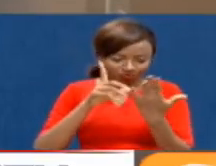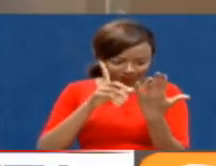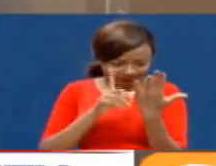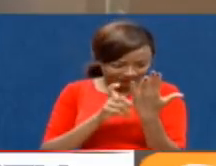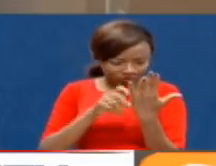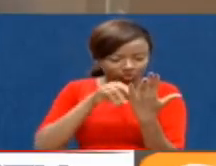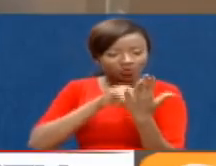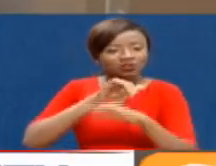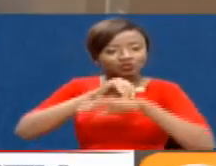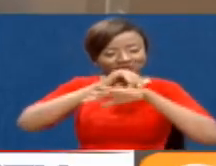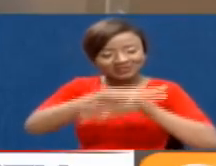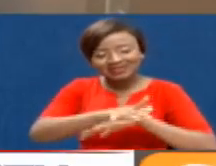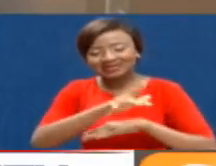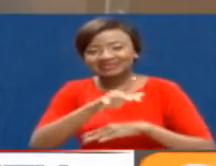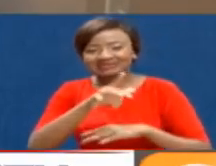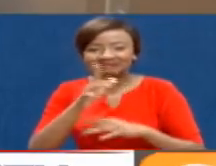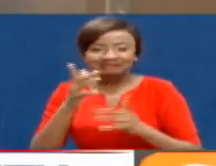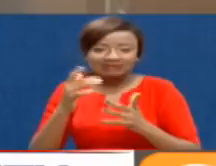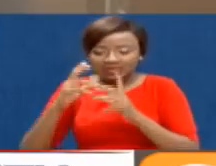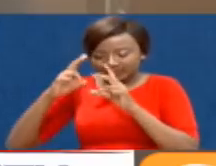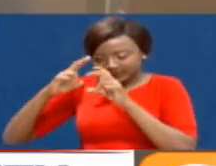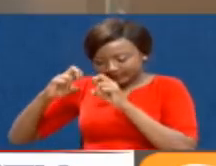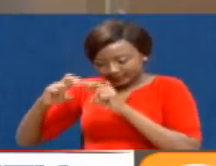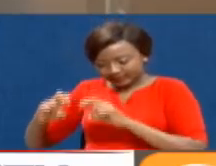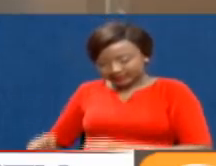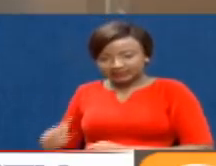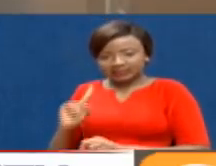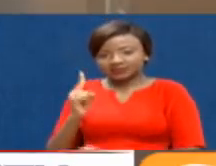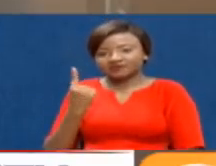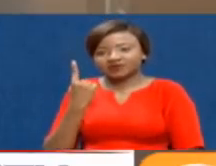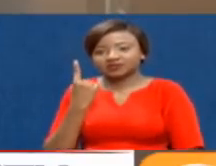check that. You want to see if any credible news